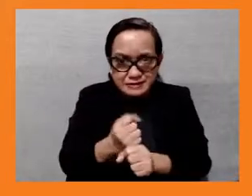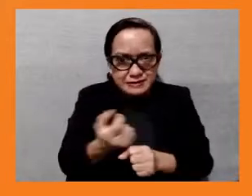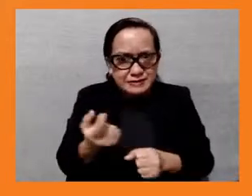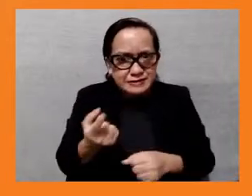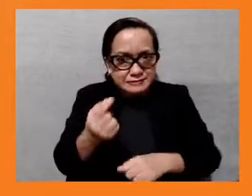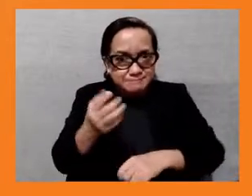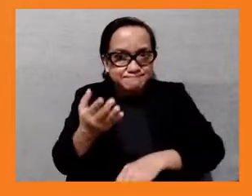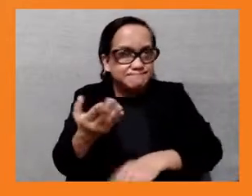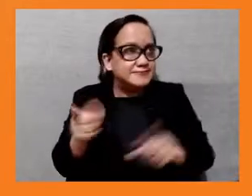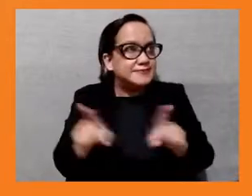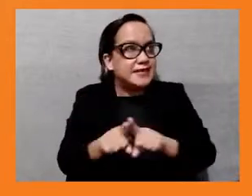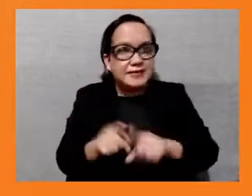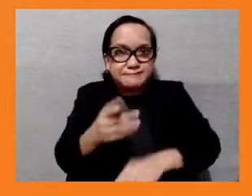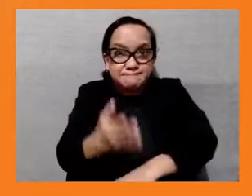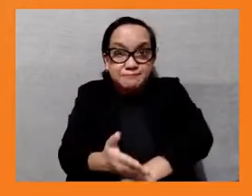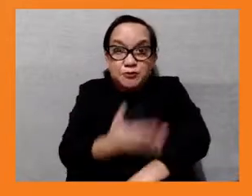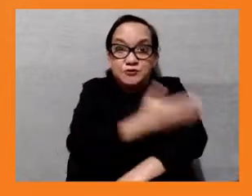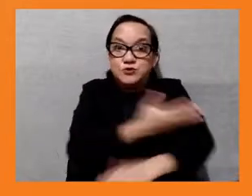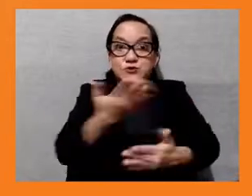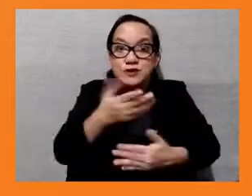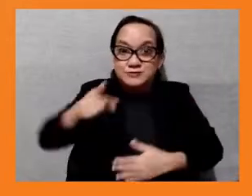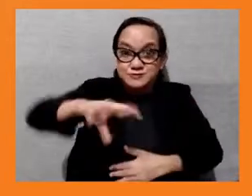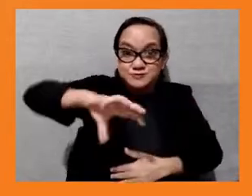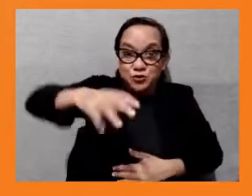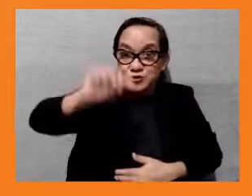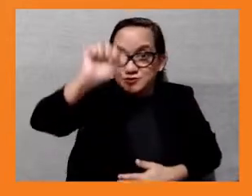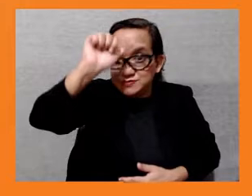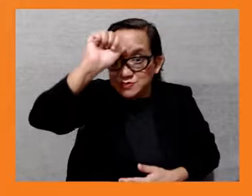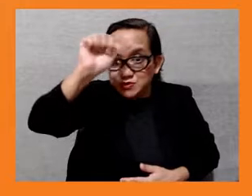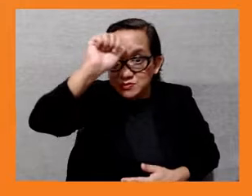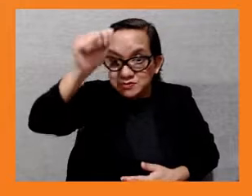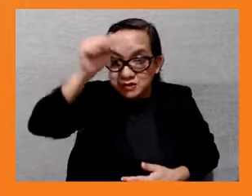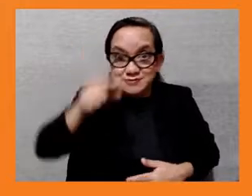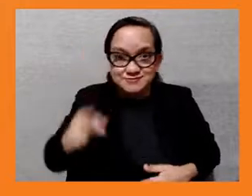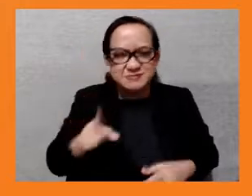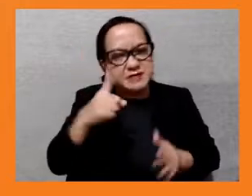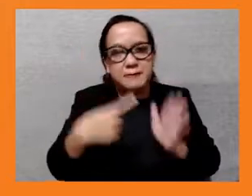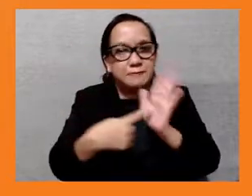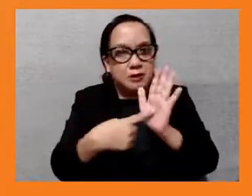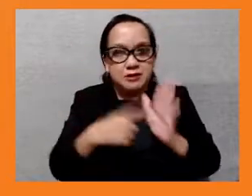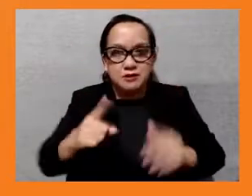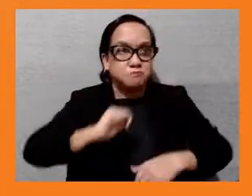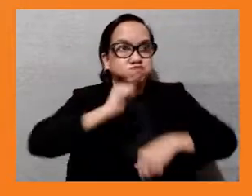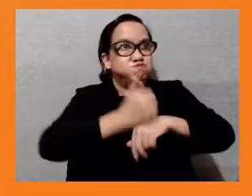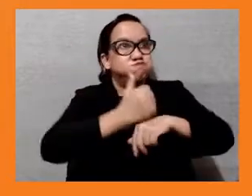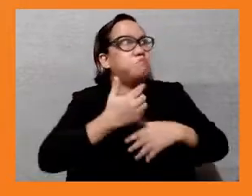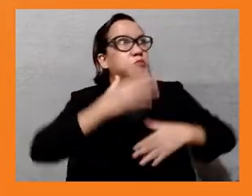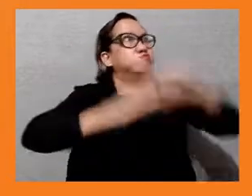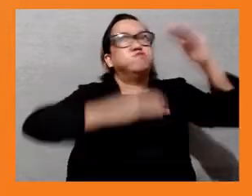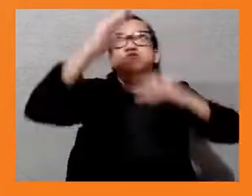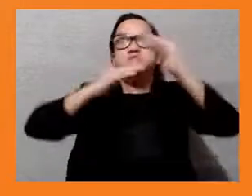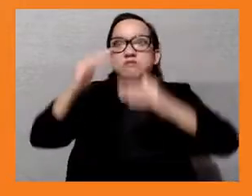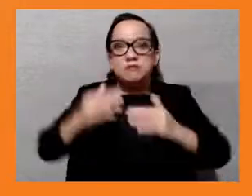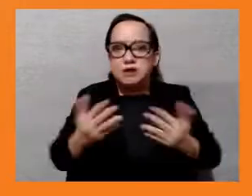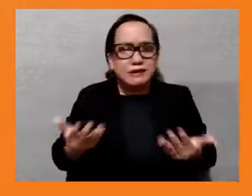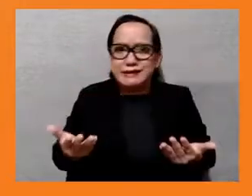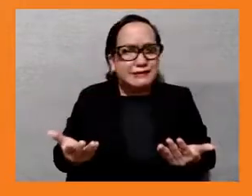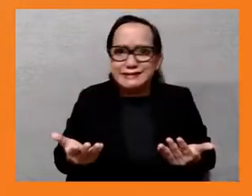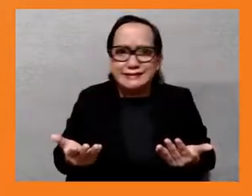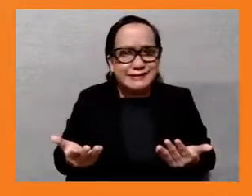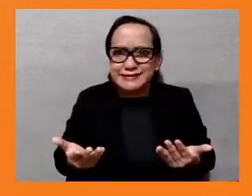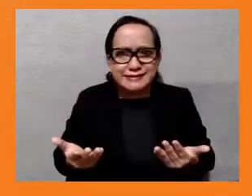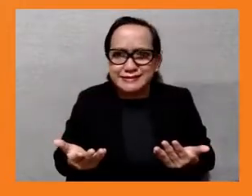as conflict, security, fragility, and governance. Plus special needs, for example, the